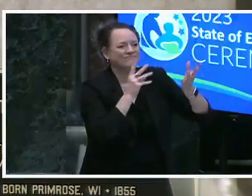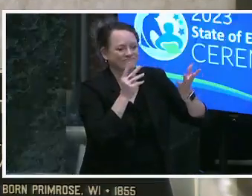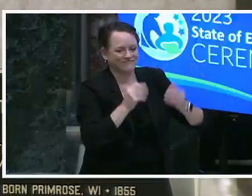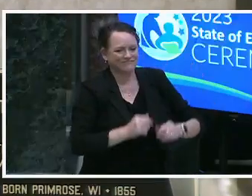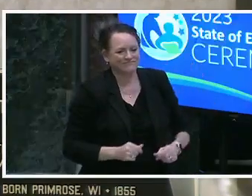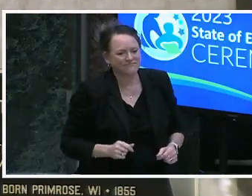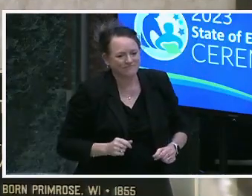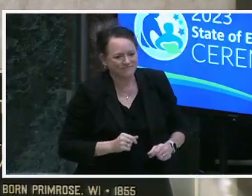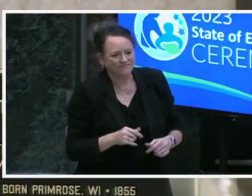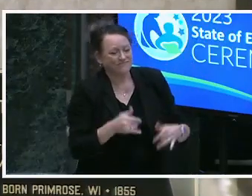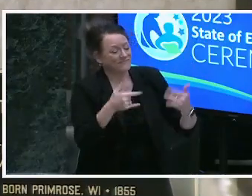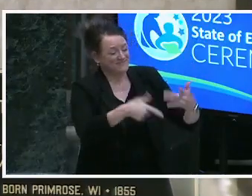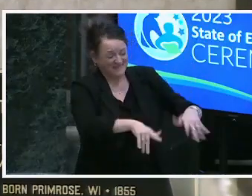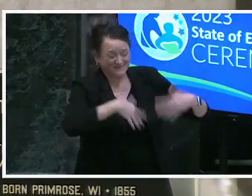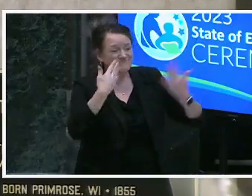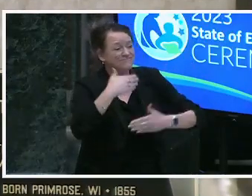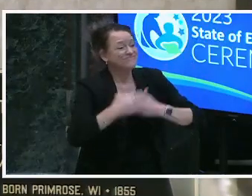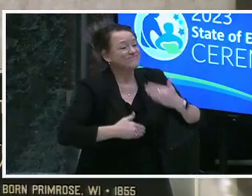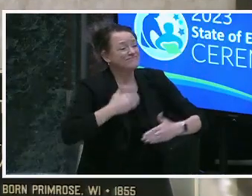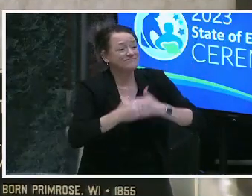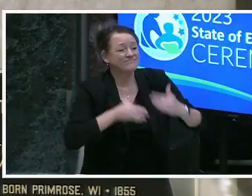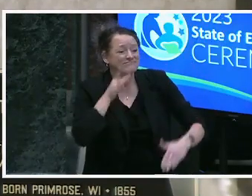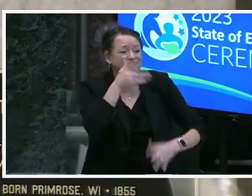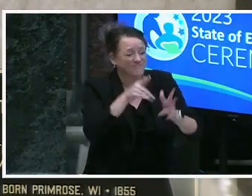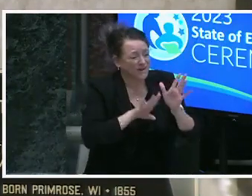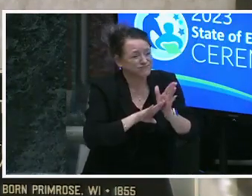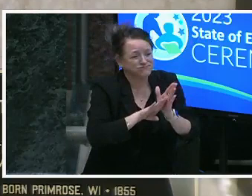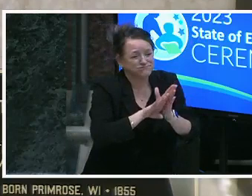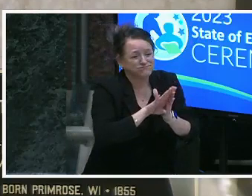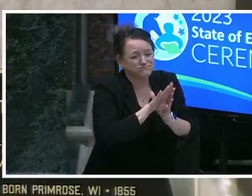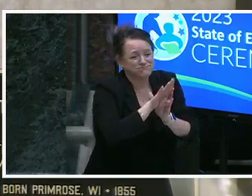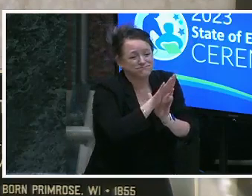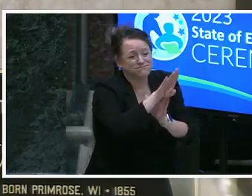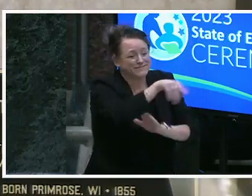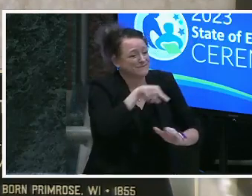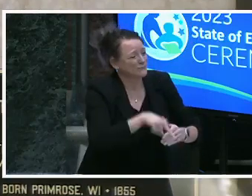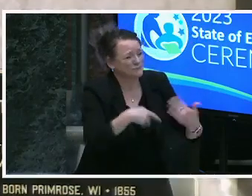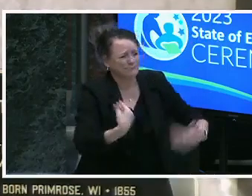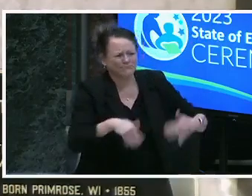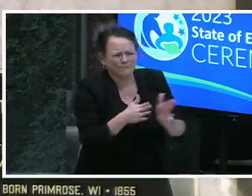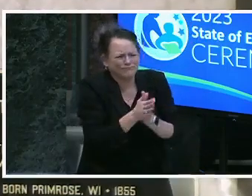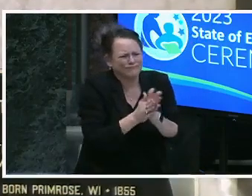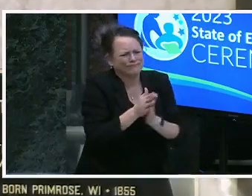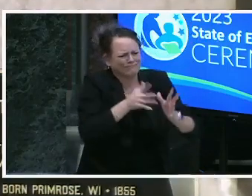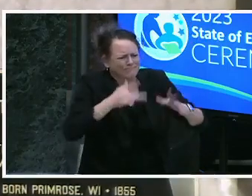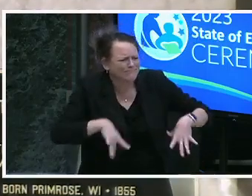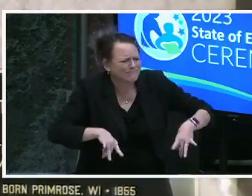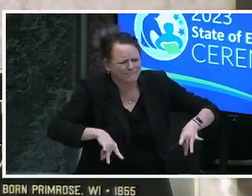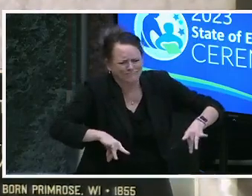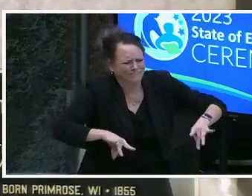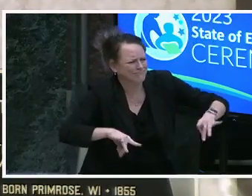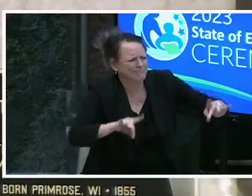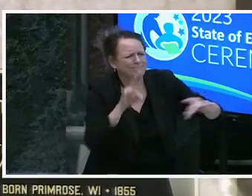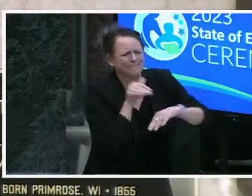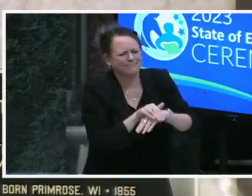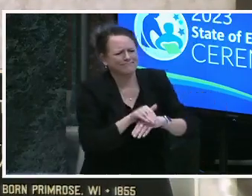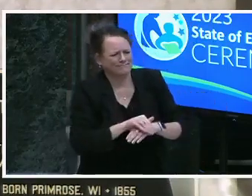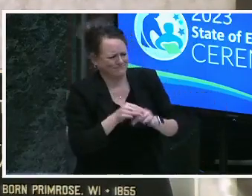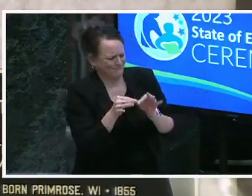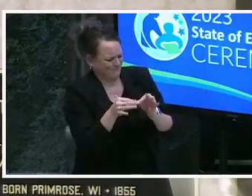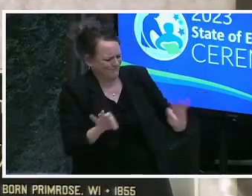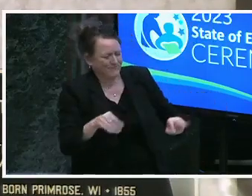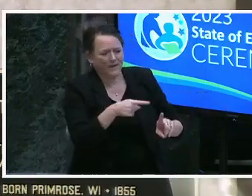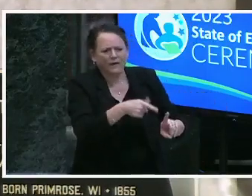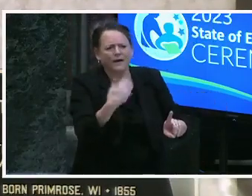kept striving, kept asking what's next, and then trying her best because her can-do attitude pushed her